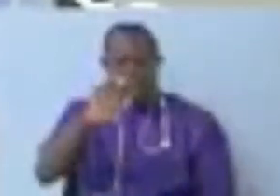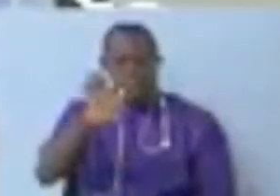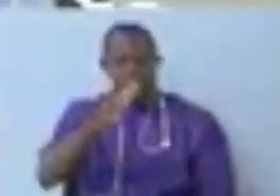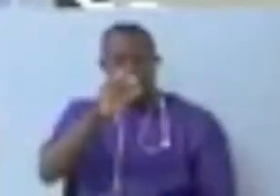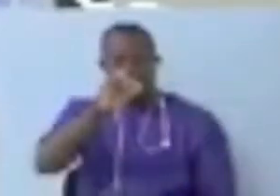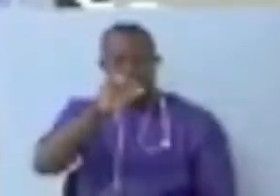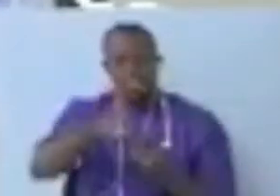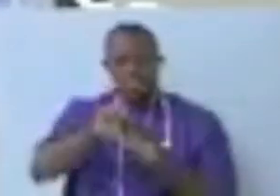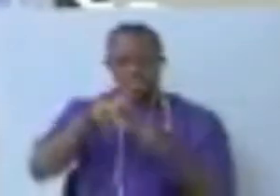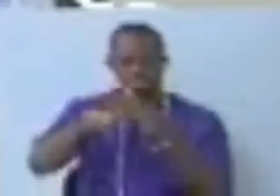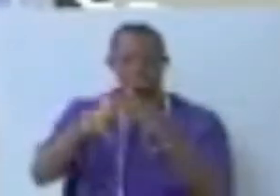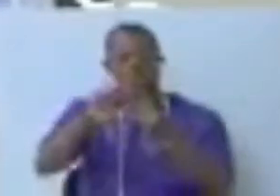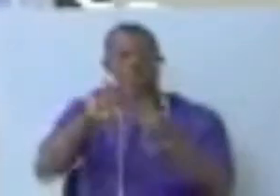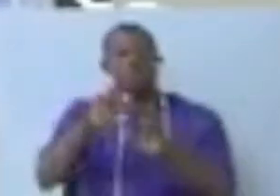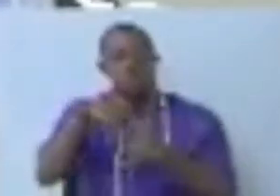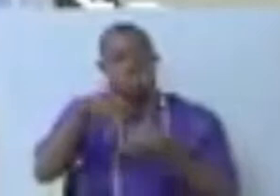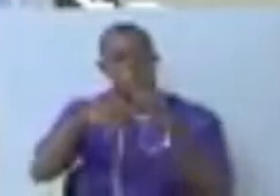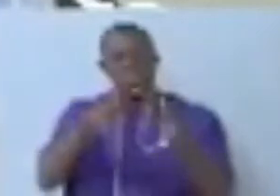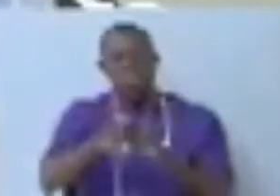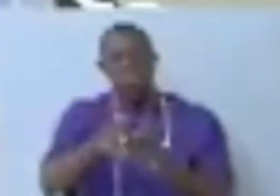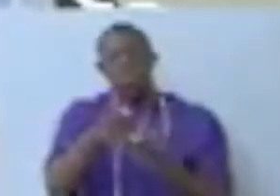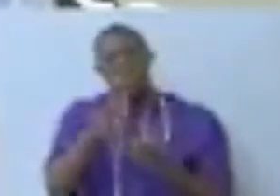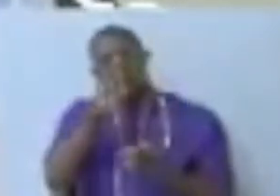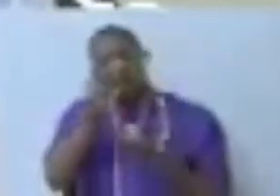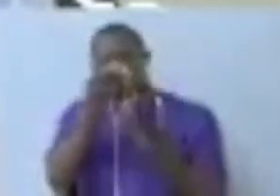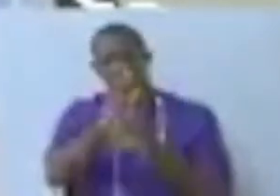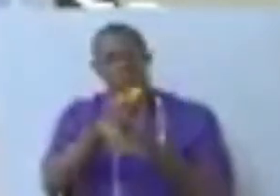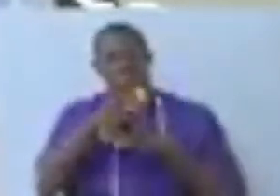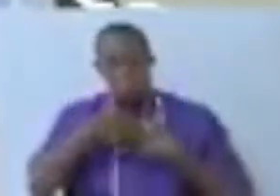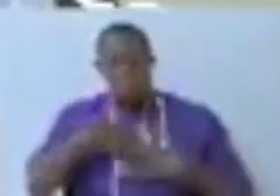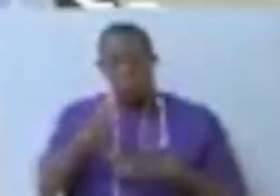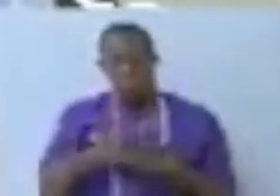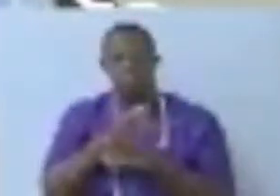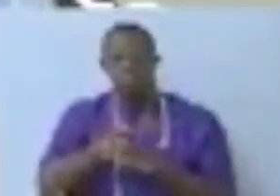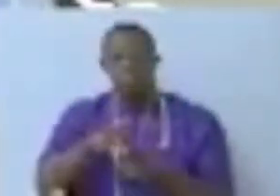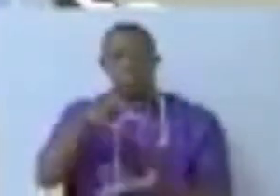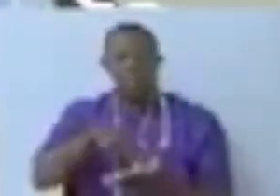with the cops. After I was standing on the way,